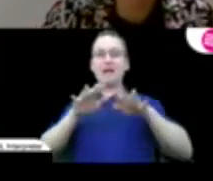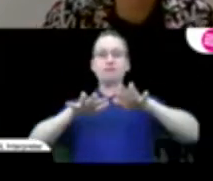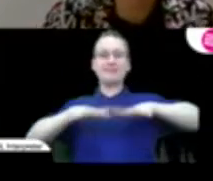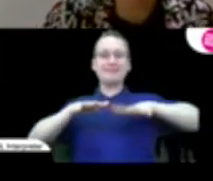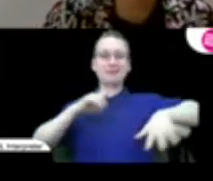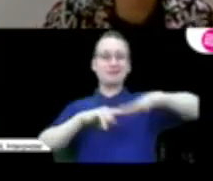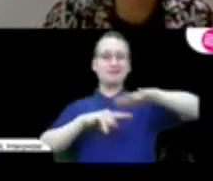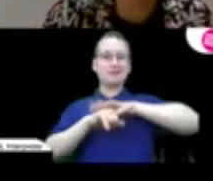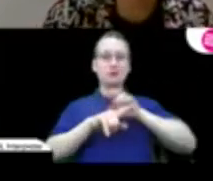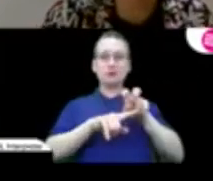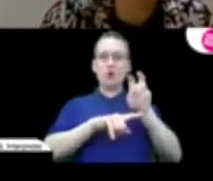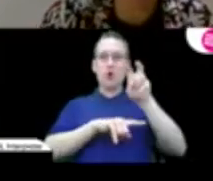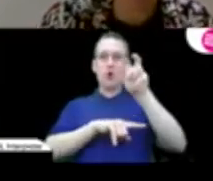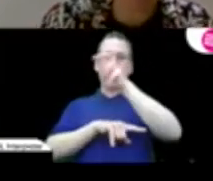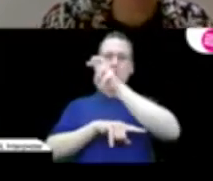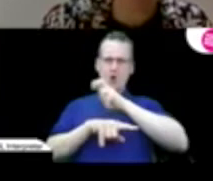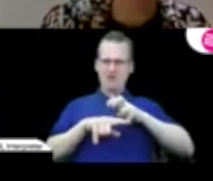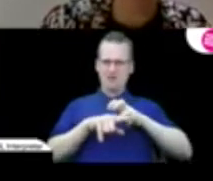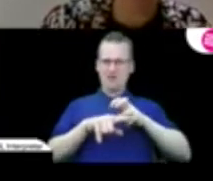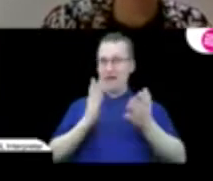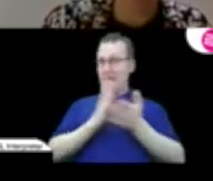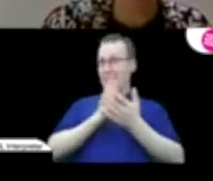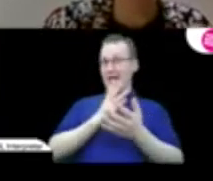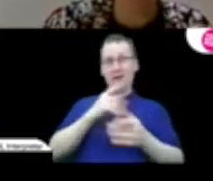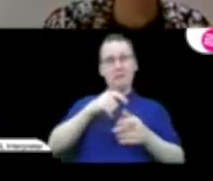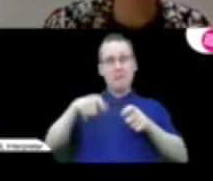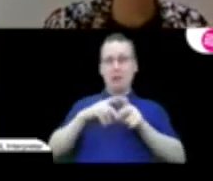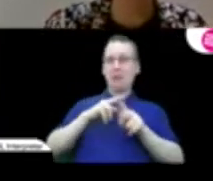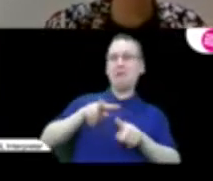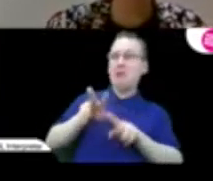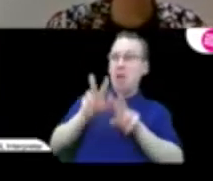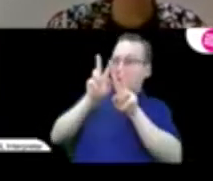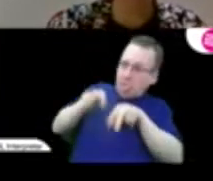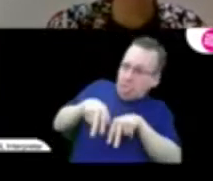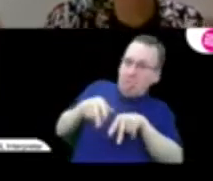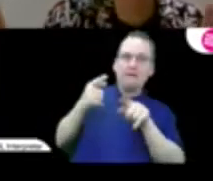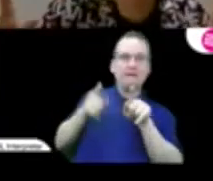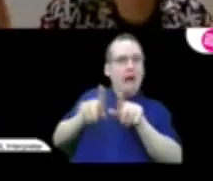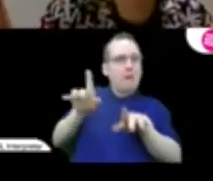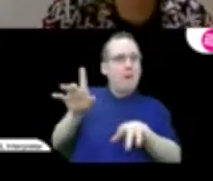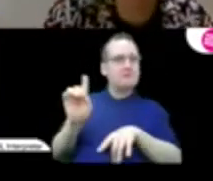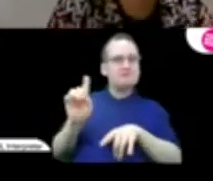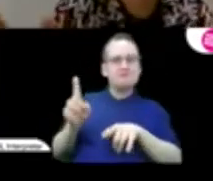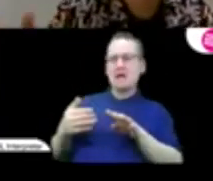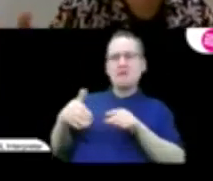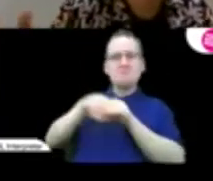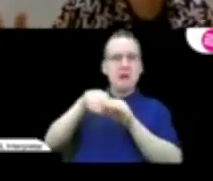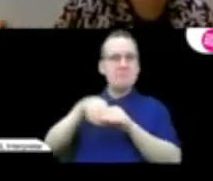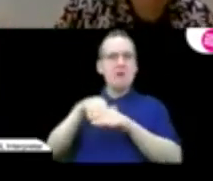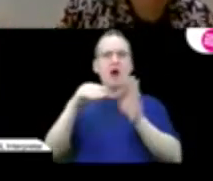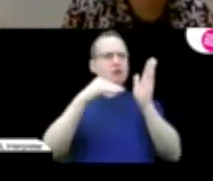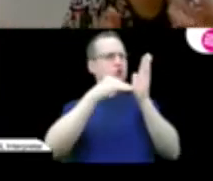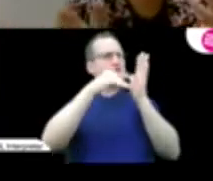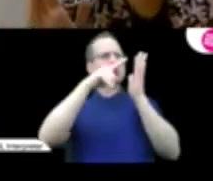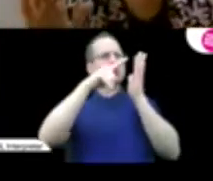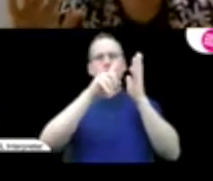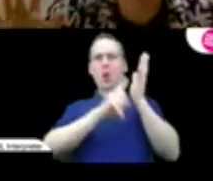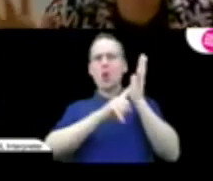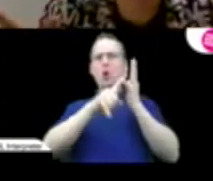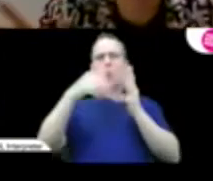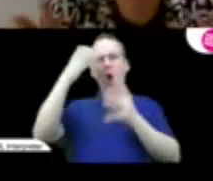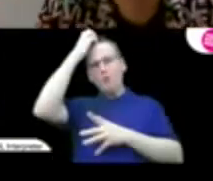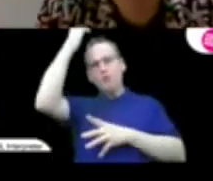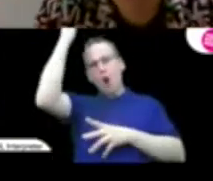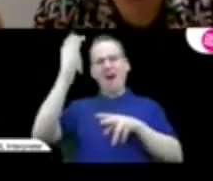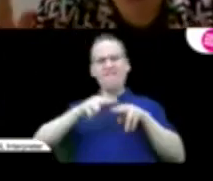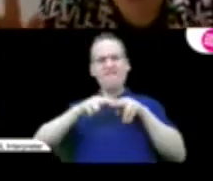were basically exhibits to be stared at. They were often billed as members of the Zulu royal family. Come and see